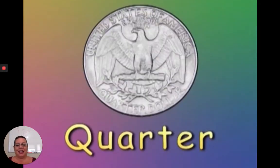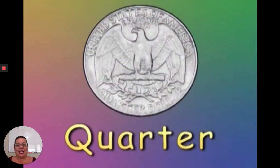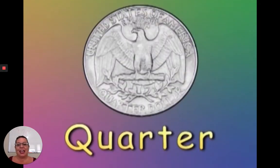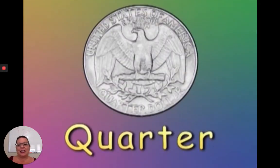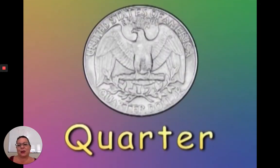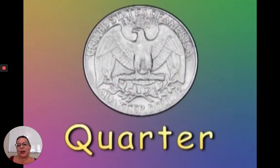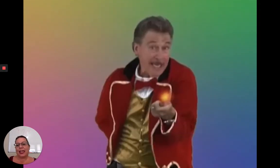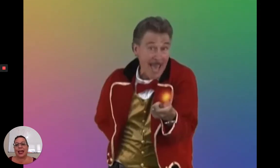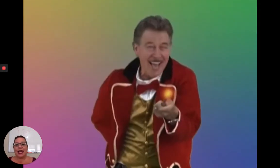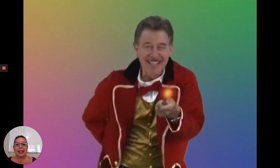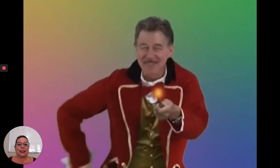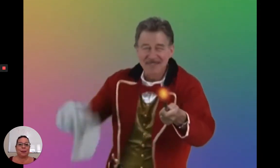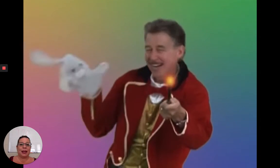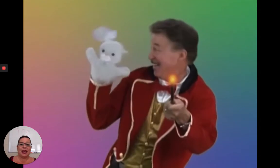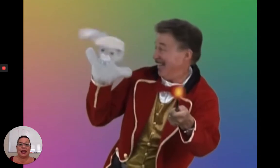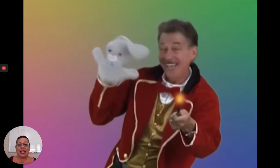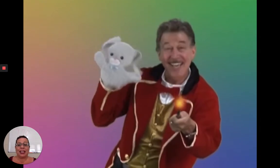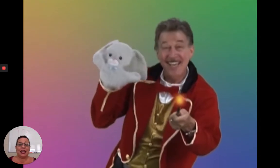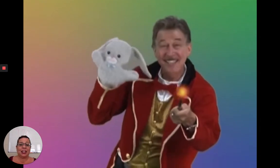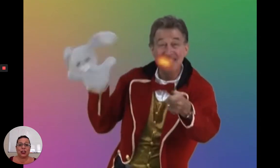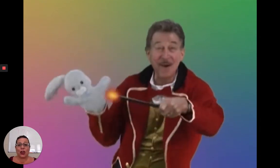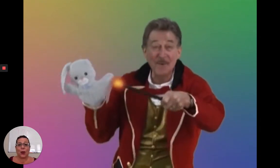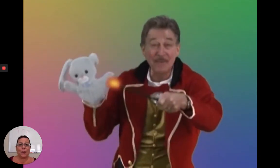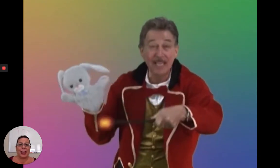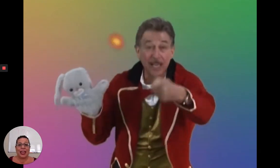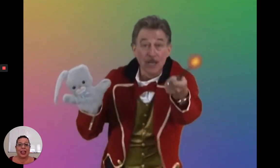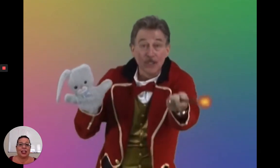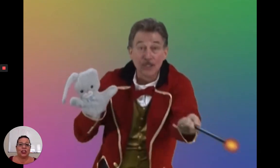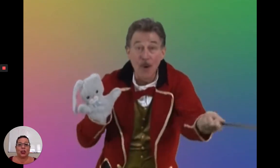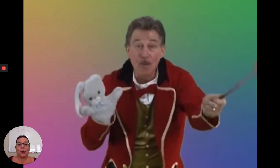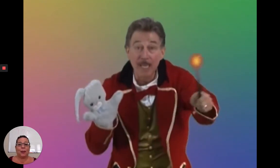A quarter, as quick as a bunny.